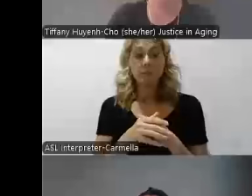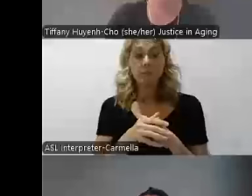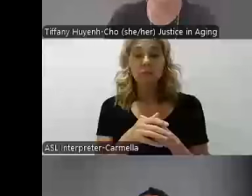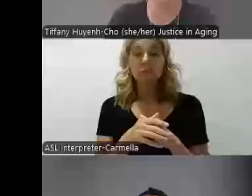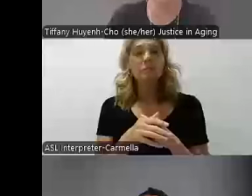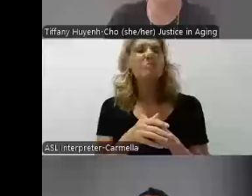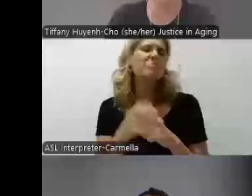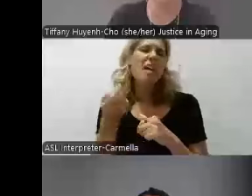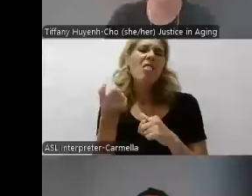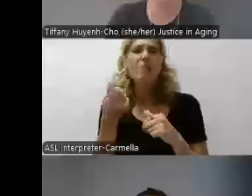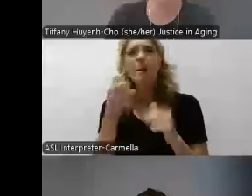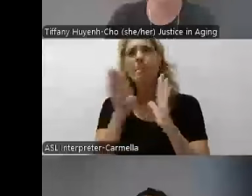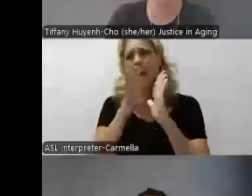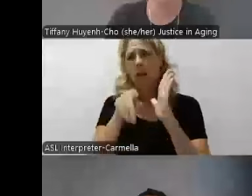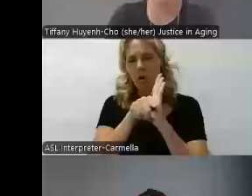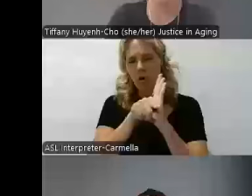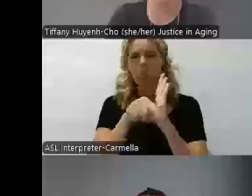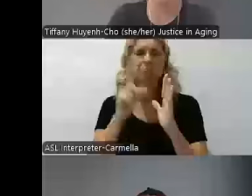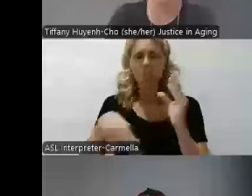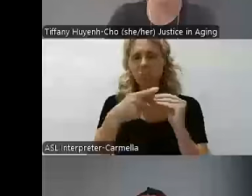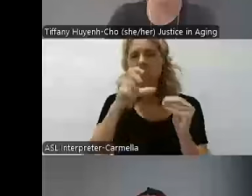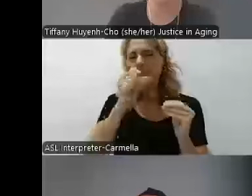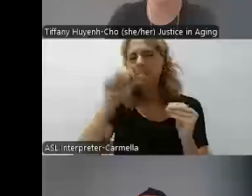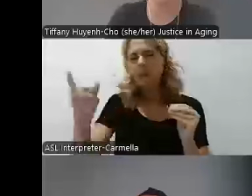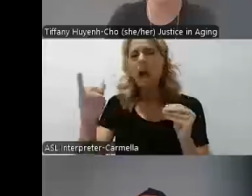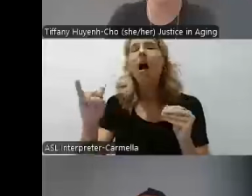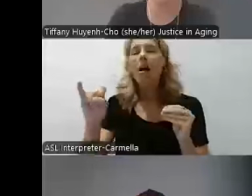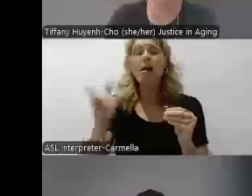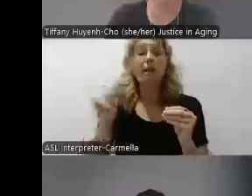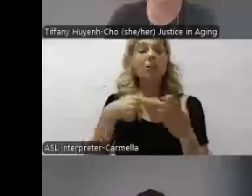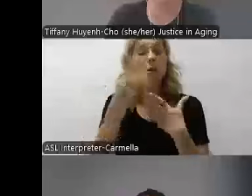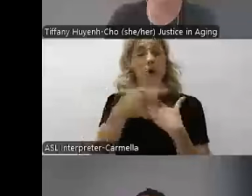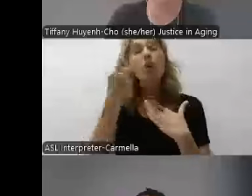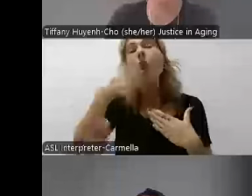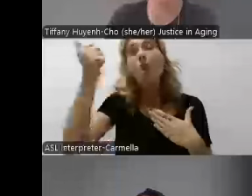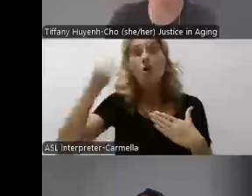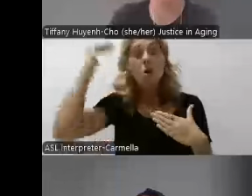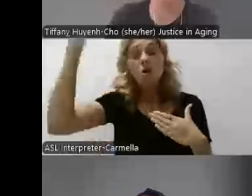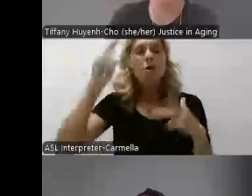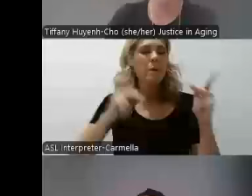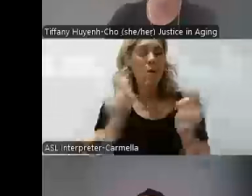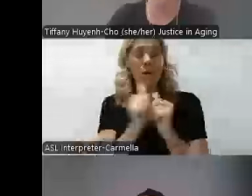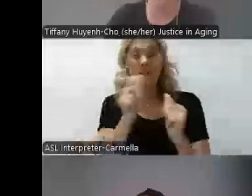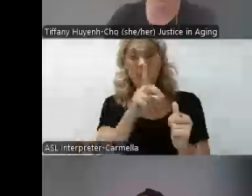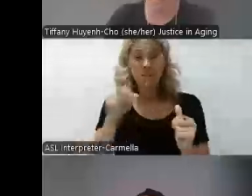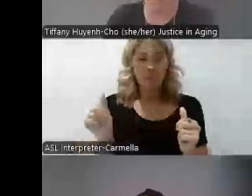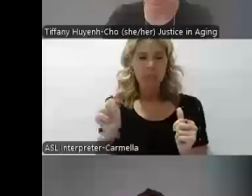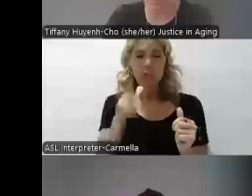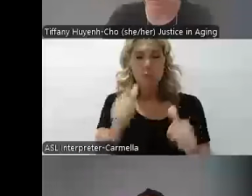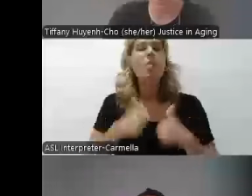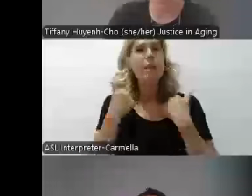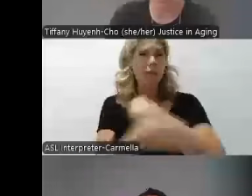So just a little bit of background about SSI. It's a program for older adults and people with disabilities living in